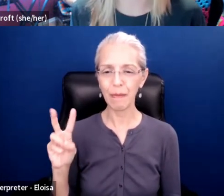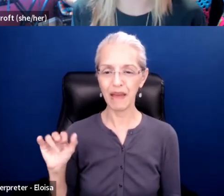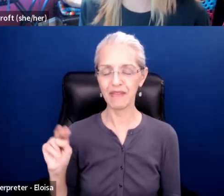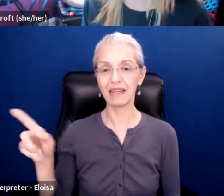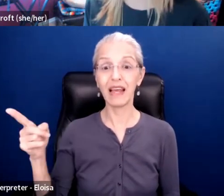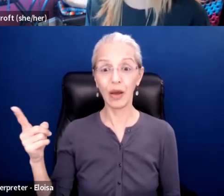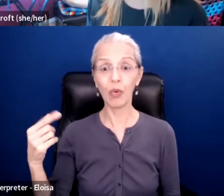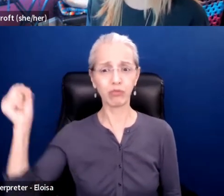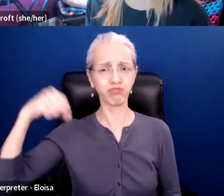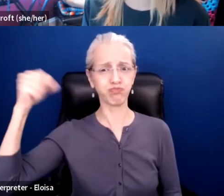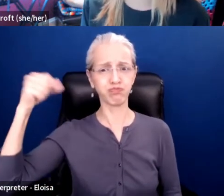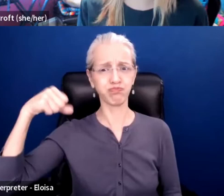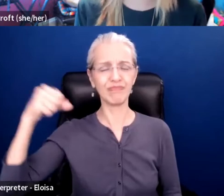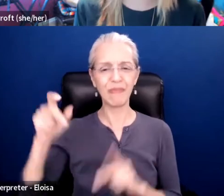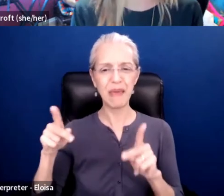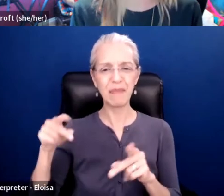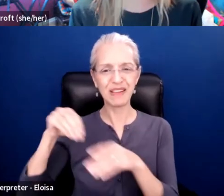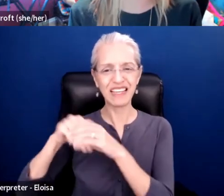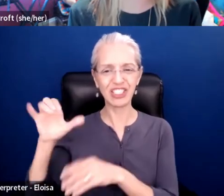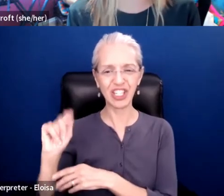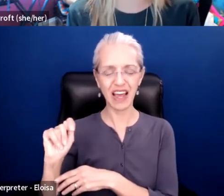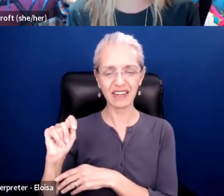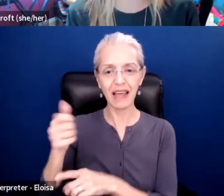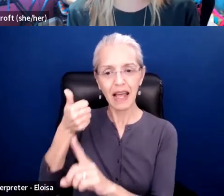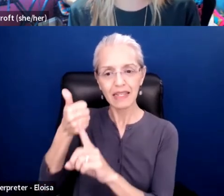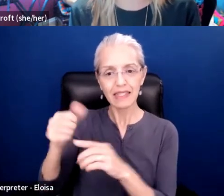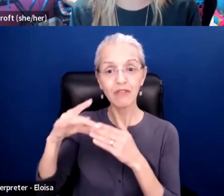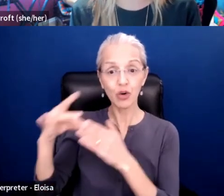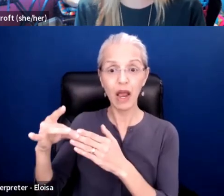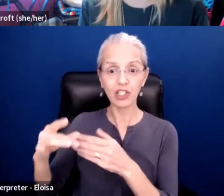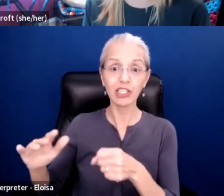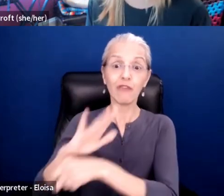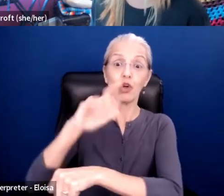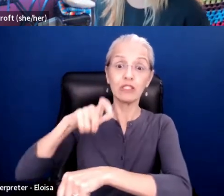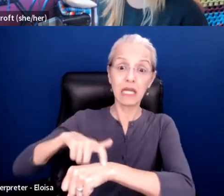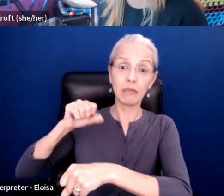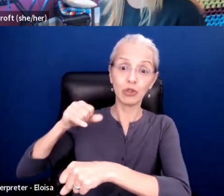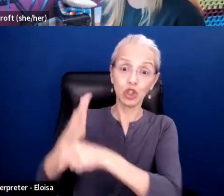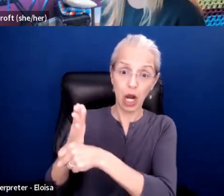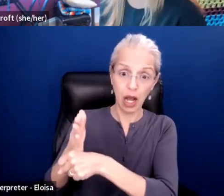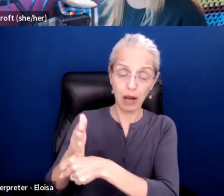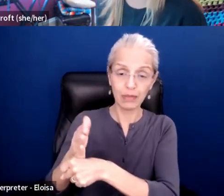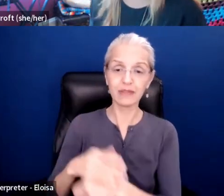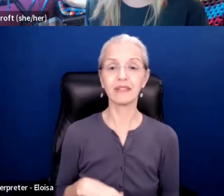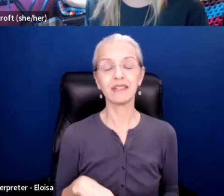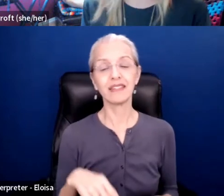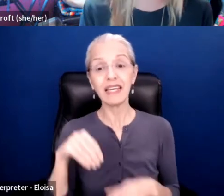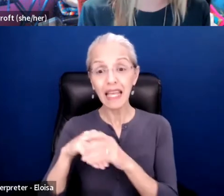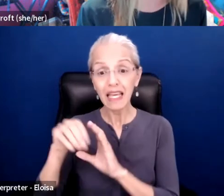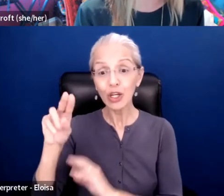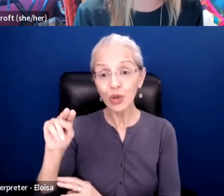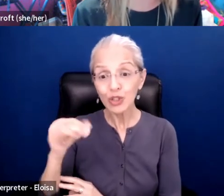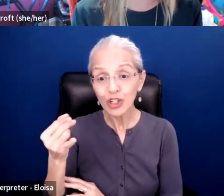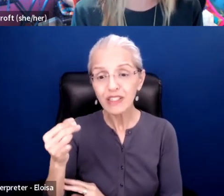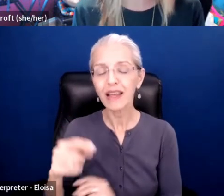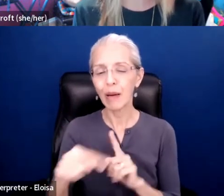this, Jennifer in chat, that self-direction is a full-time job in New Jersey, and I think in many other